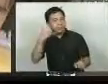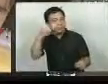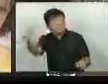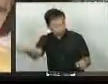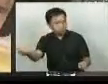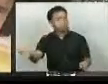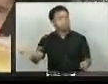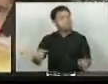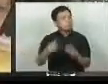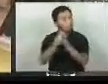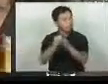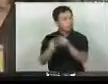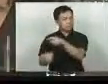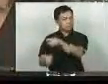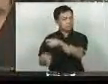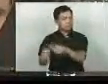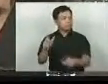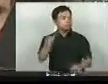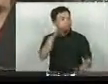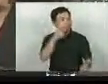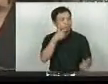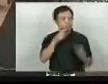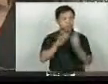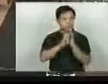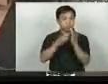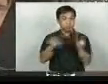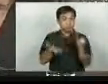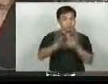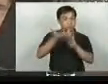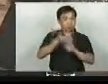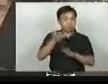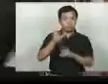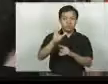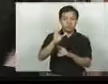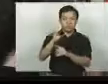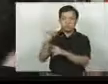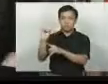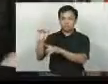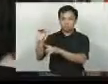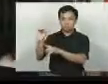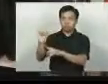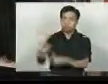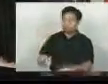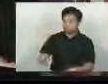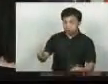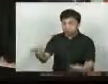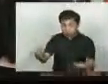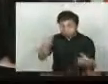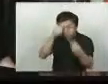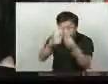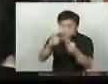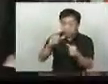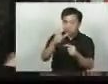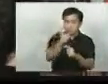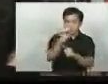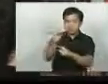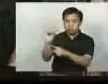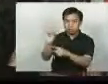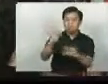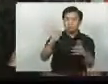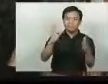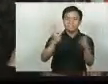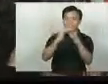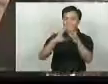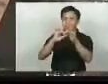have operation in Cagayan de Oro. Okay, and then take there's note, also mga taga City of Gold.